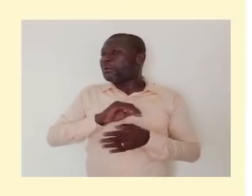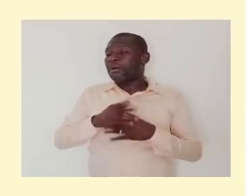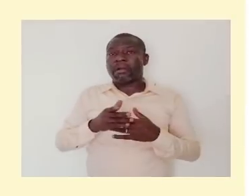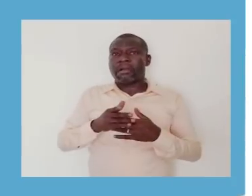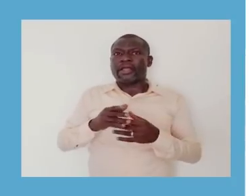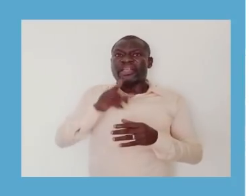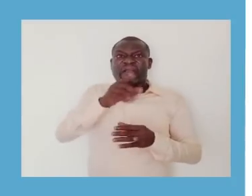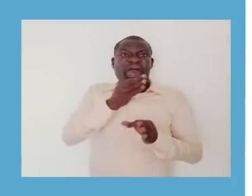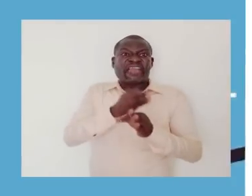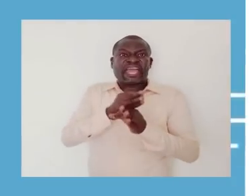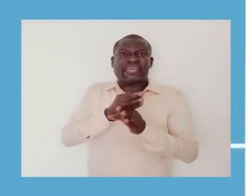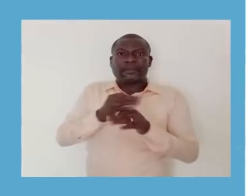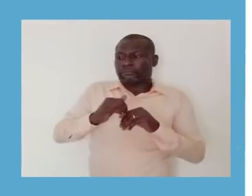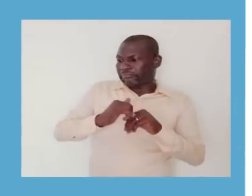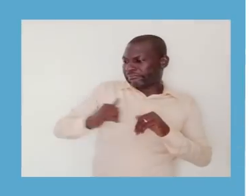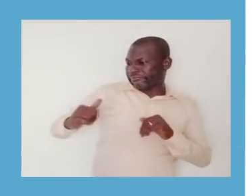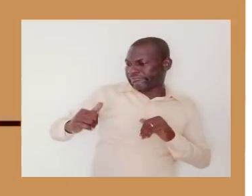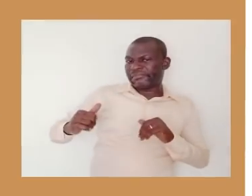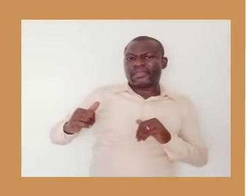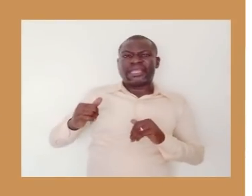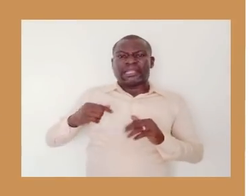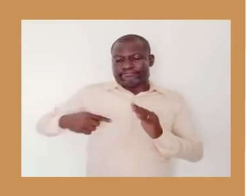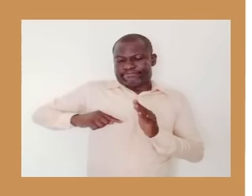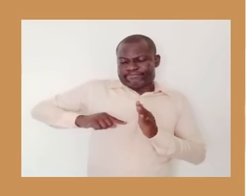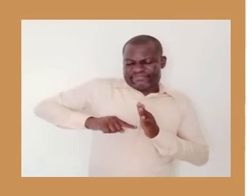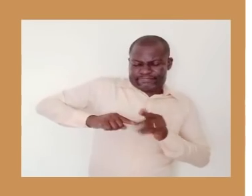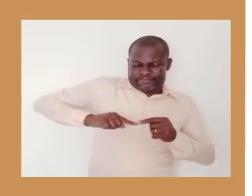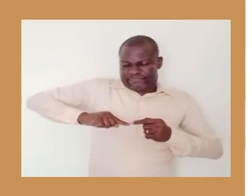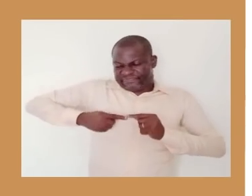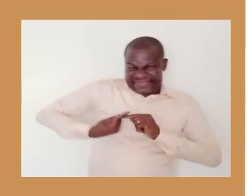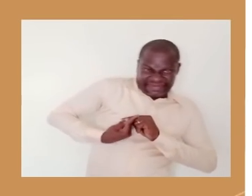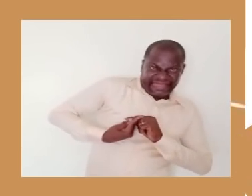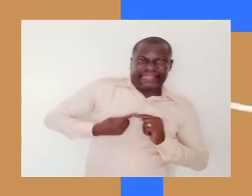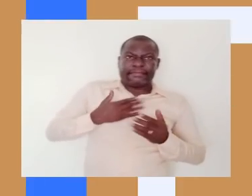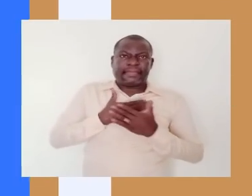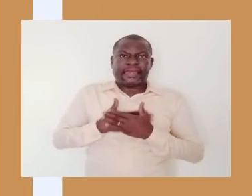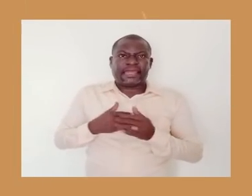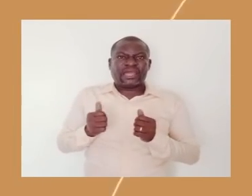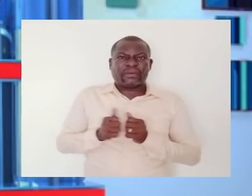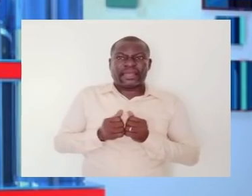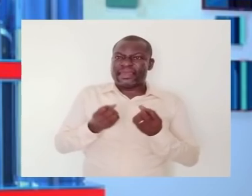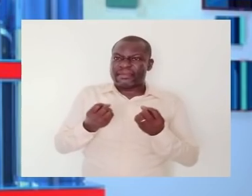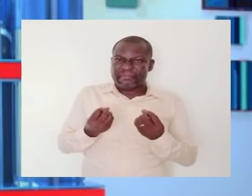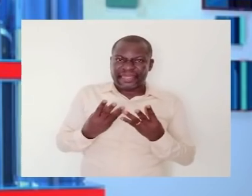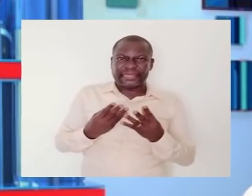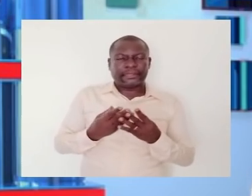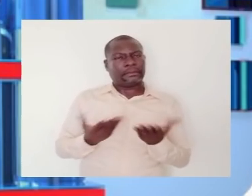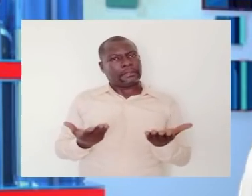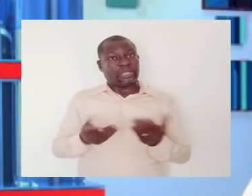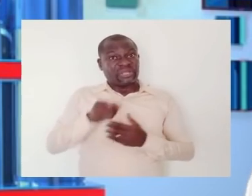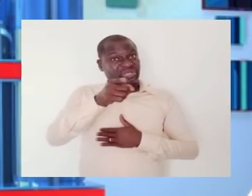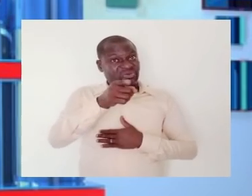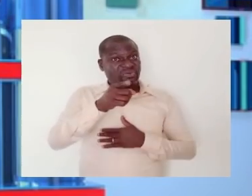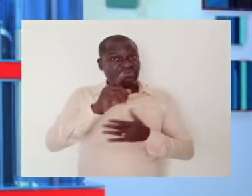their greediness and pierced themselves through with many sorrows. Bible said, O